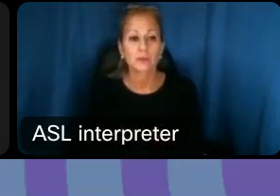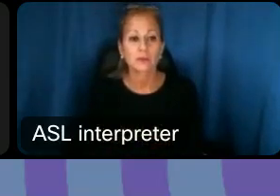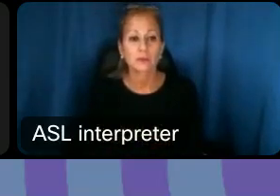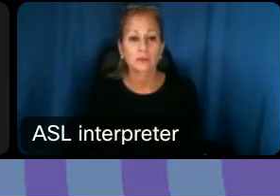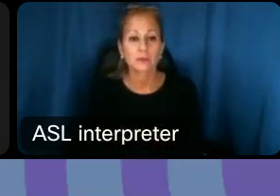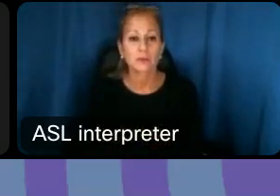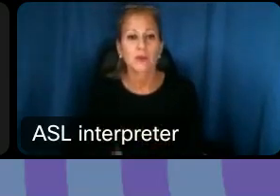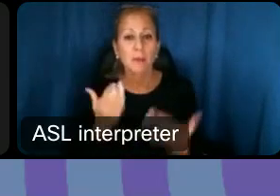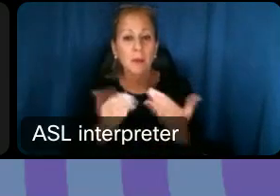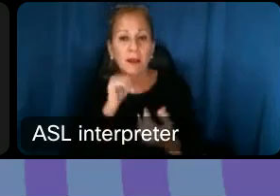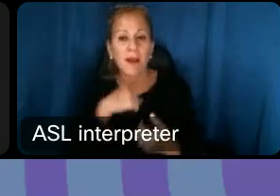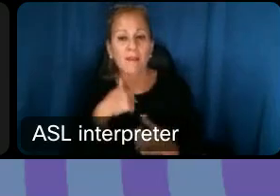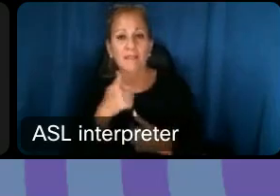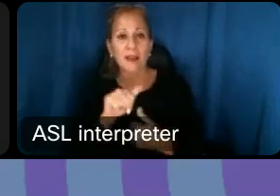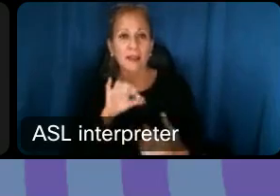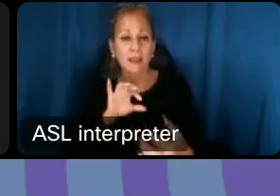maybe not having any connection.